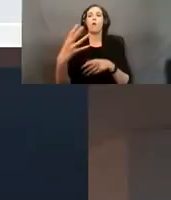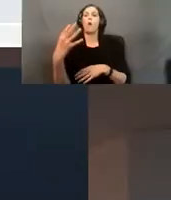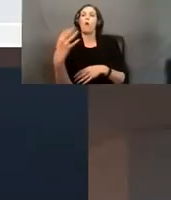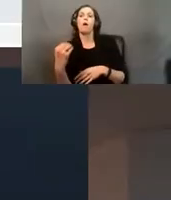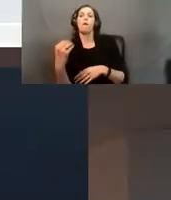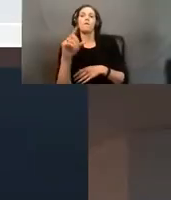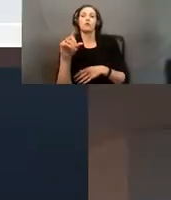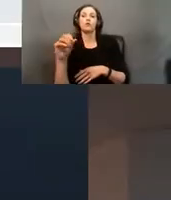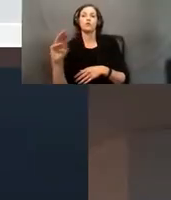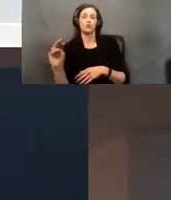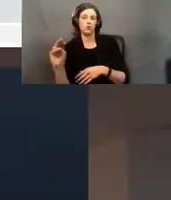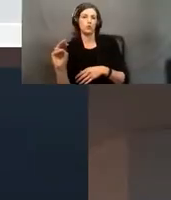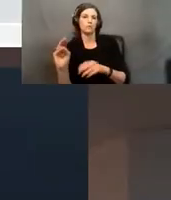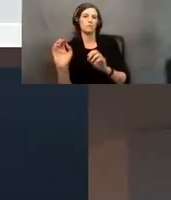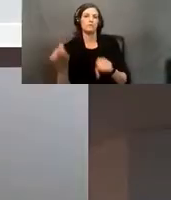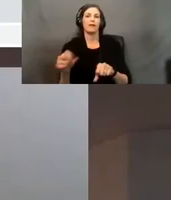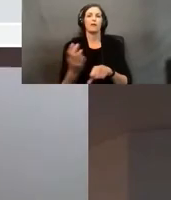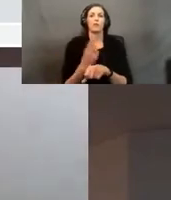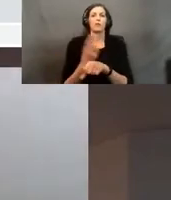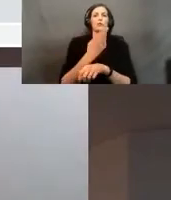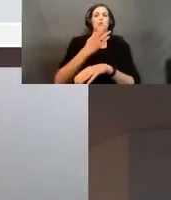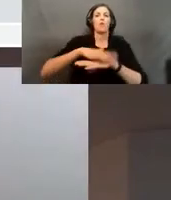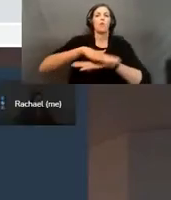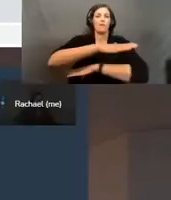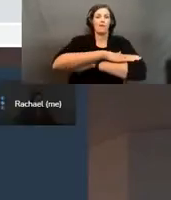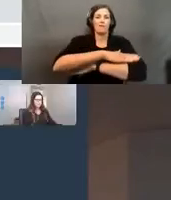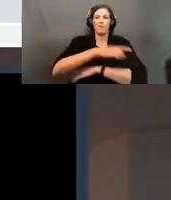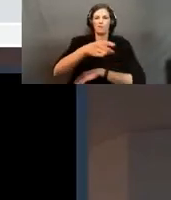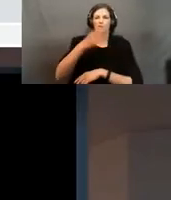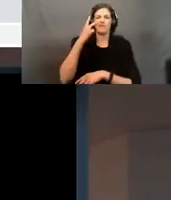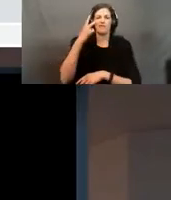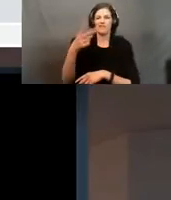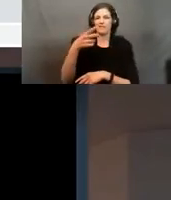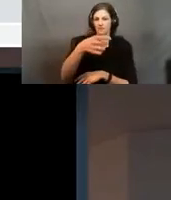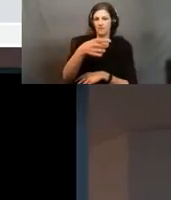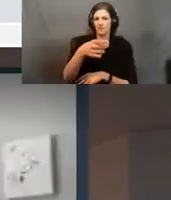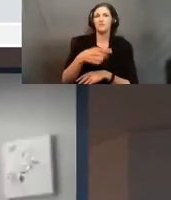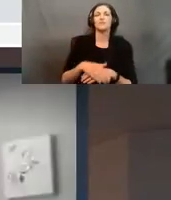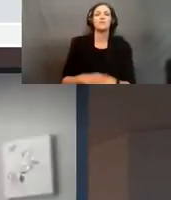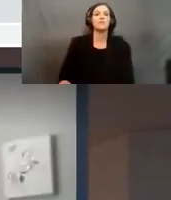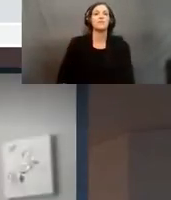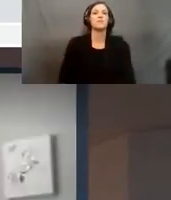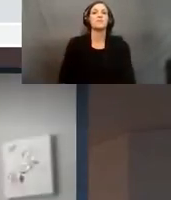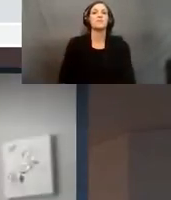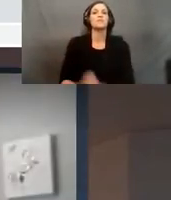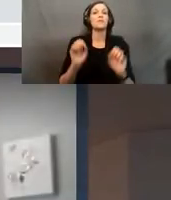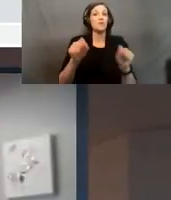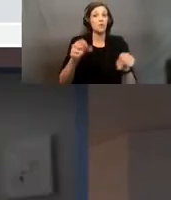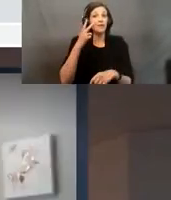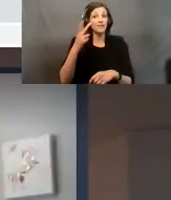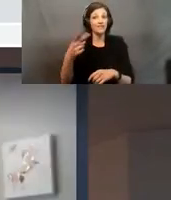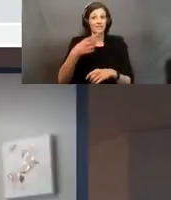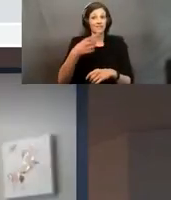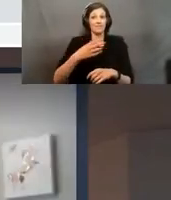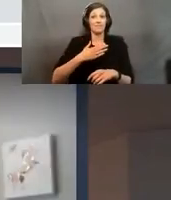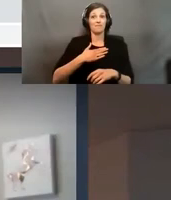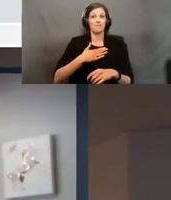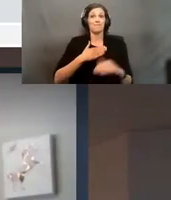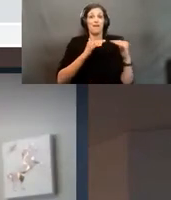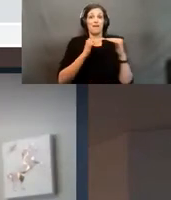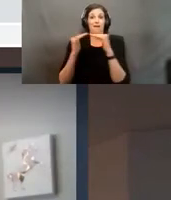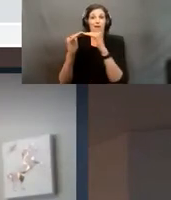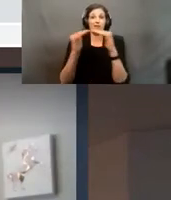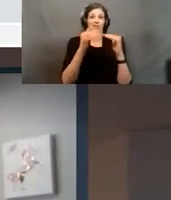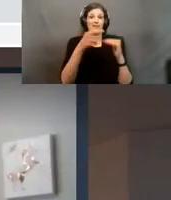so I can use it on the platform and show you what it looks like here. And you can see here that my colleagues are also